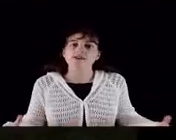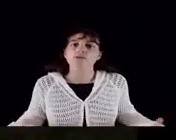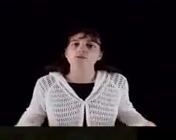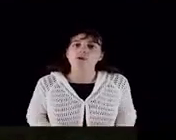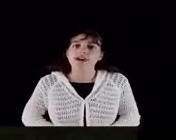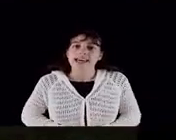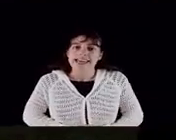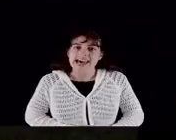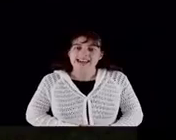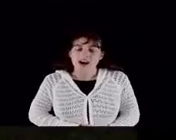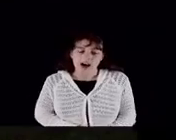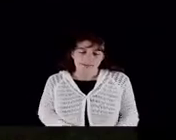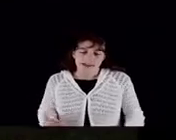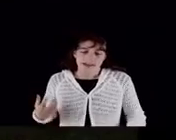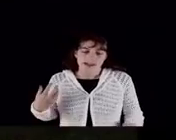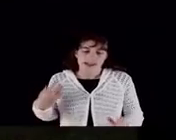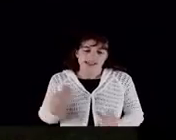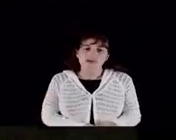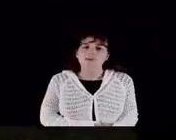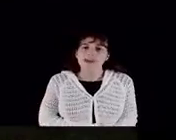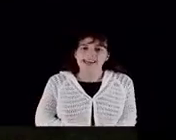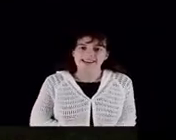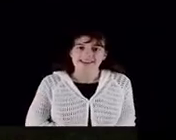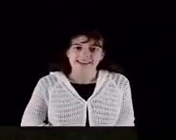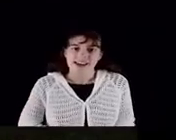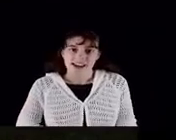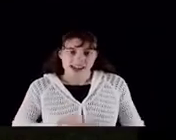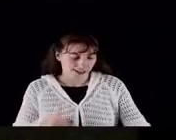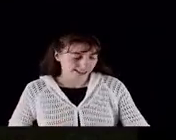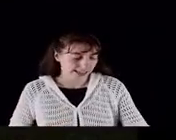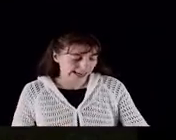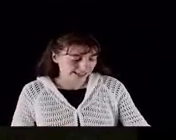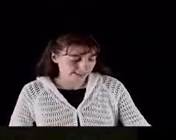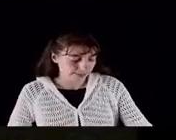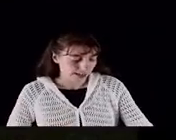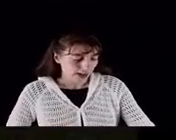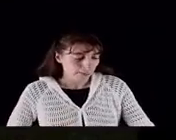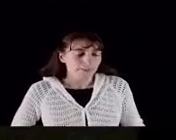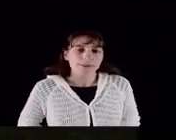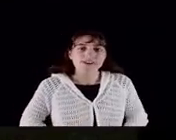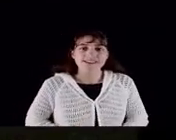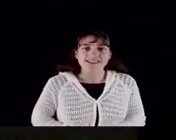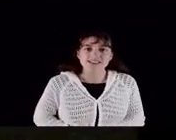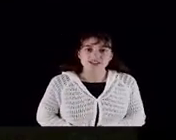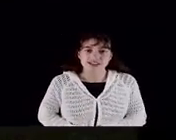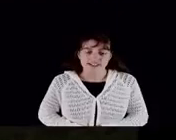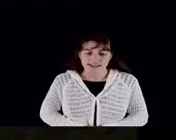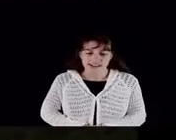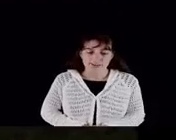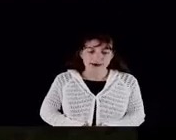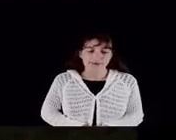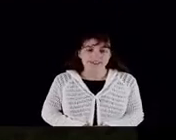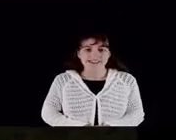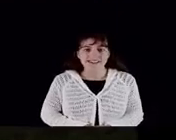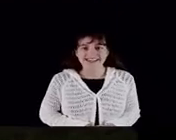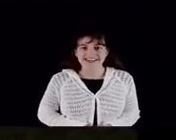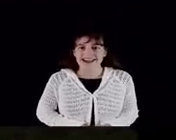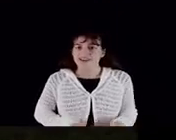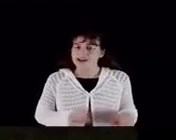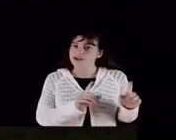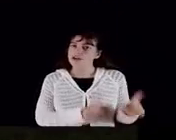this war that he will win if there is light. But my brothers and sisters, the Bible is